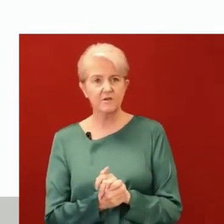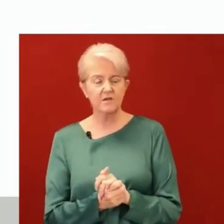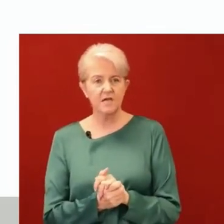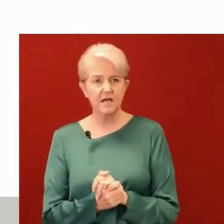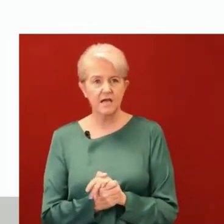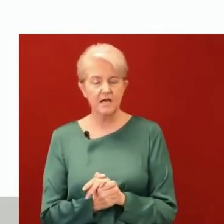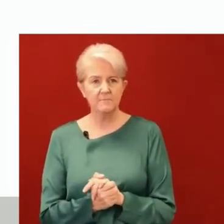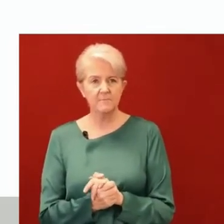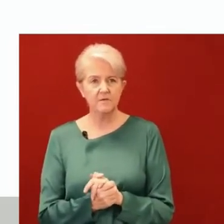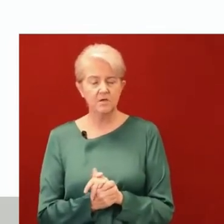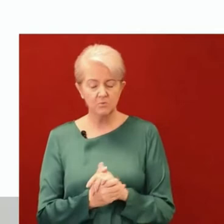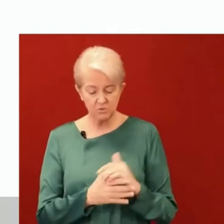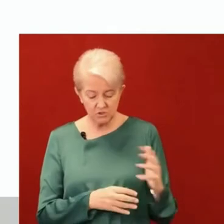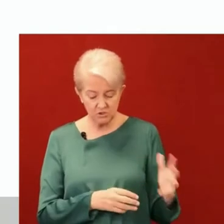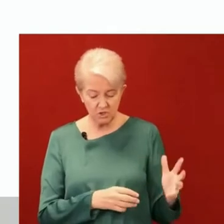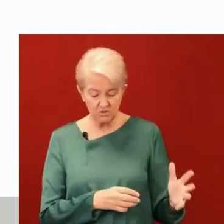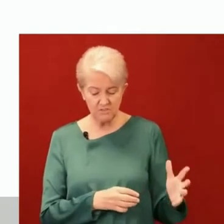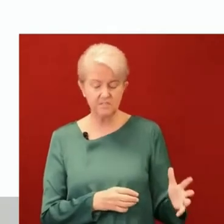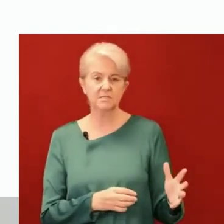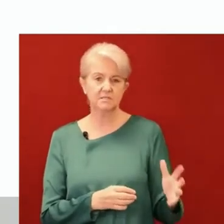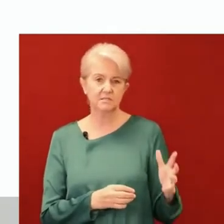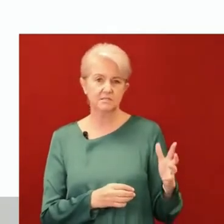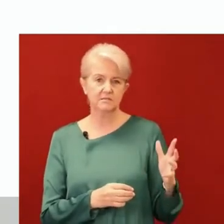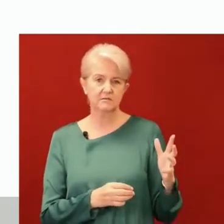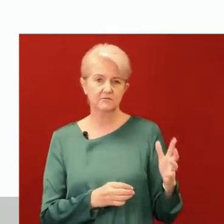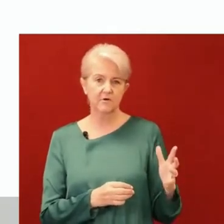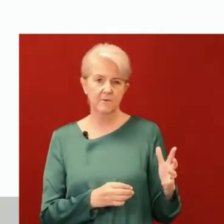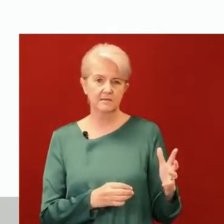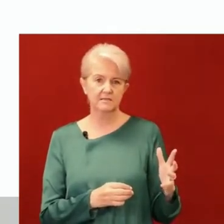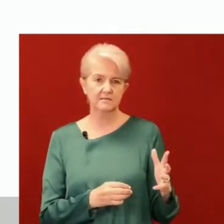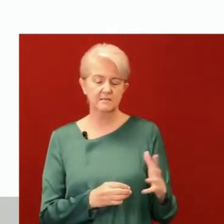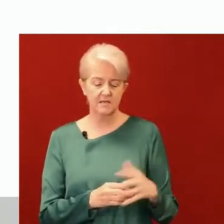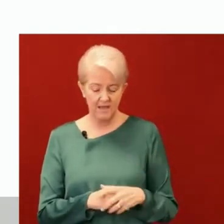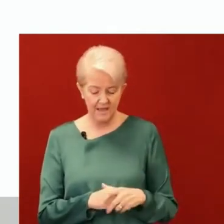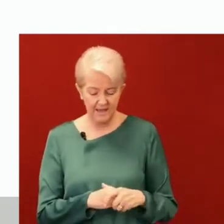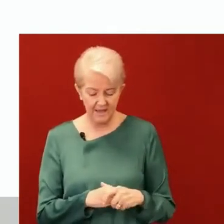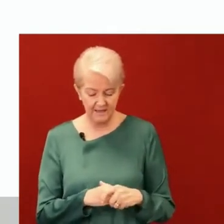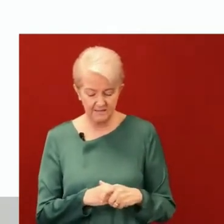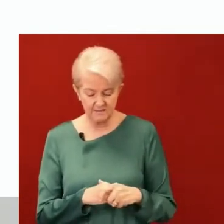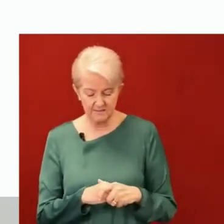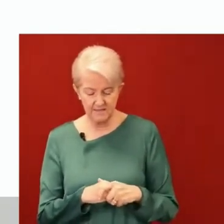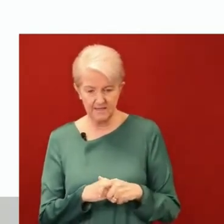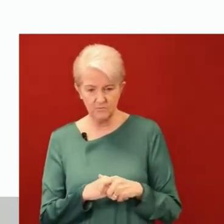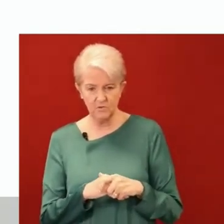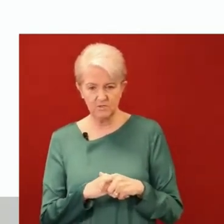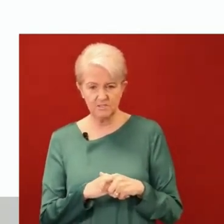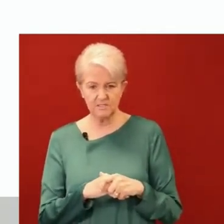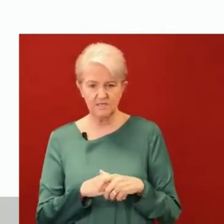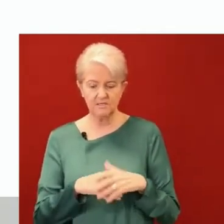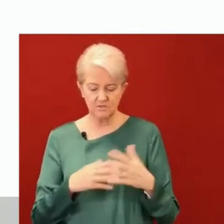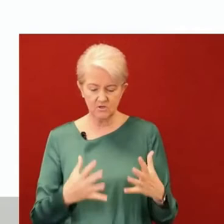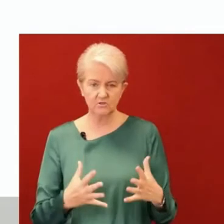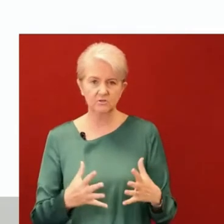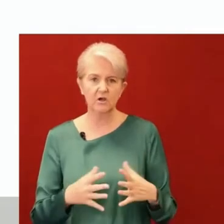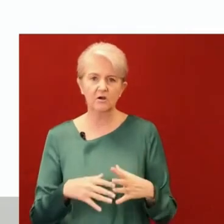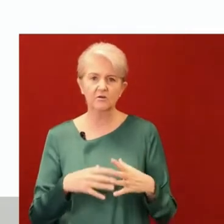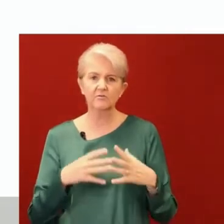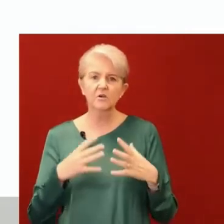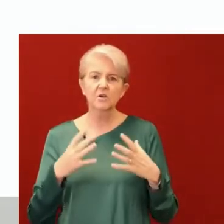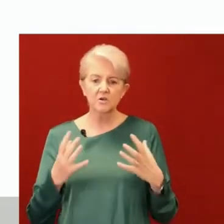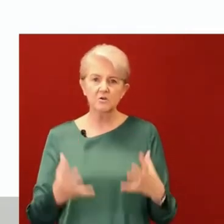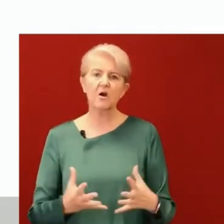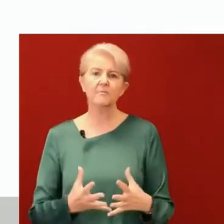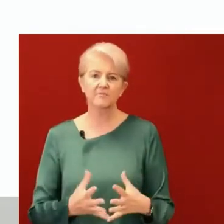life was so distant from us, and it was in a circle